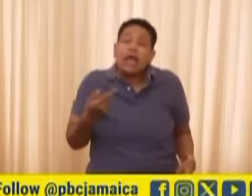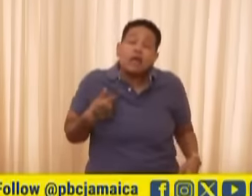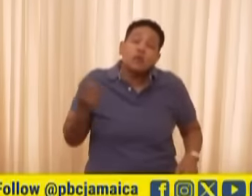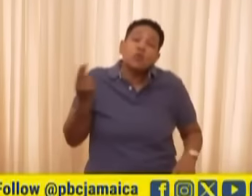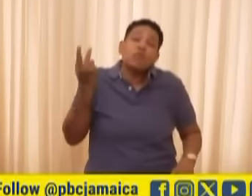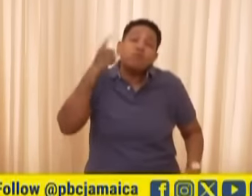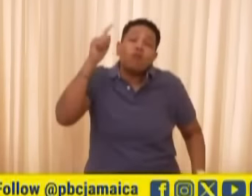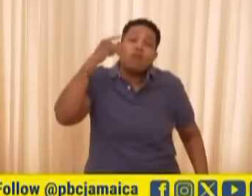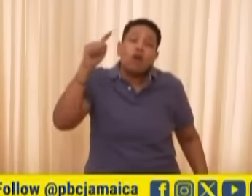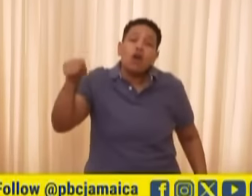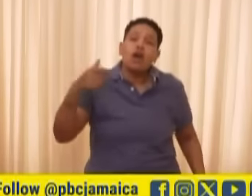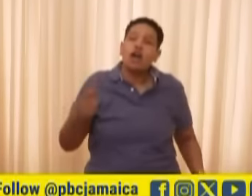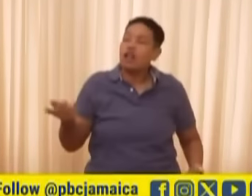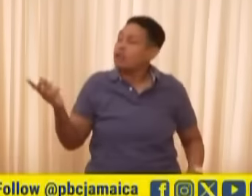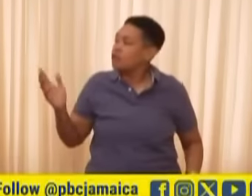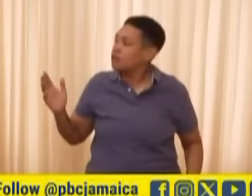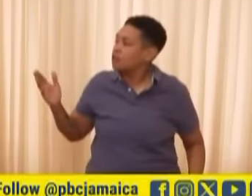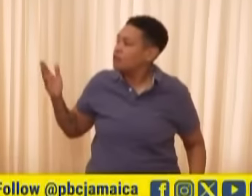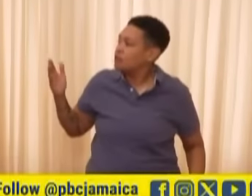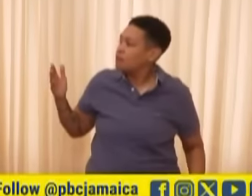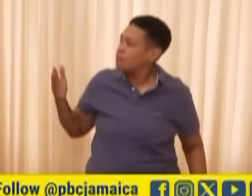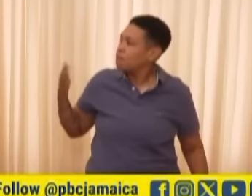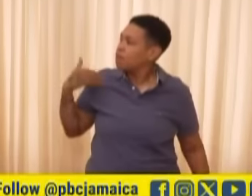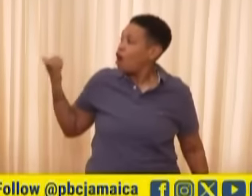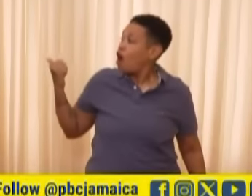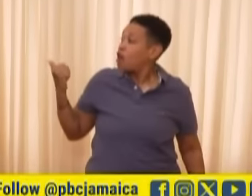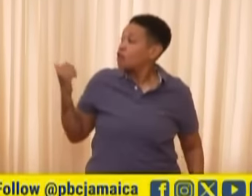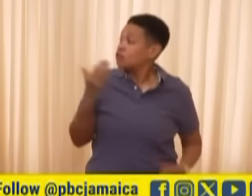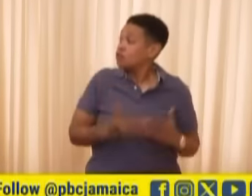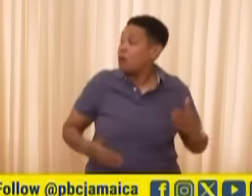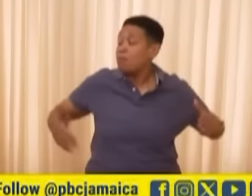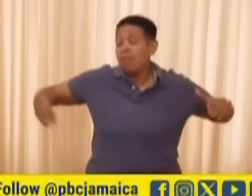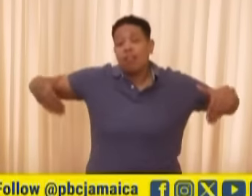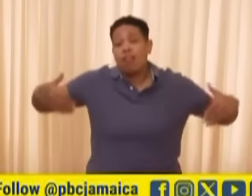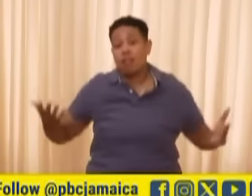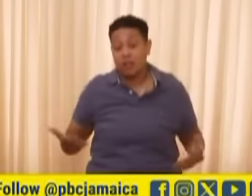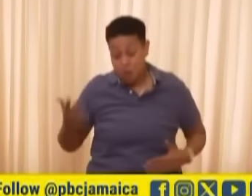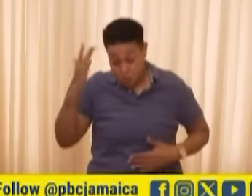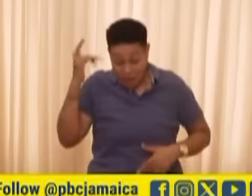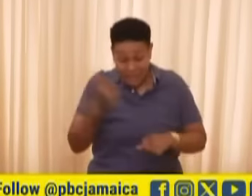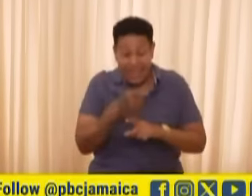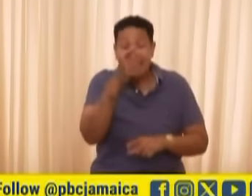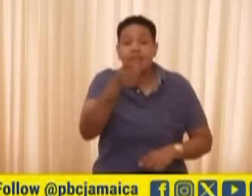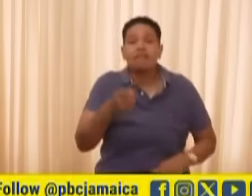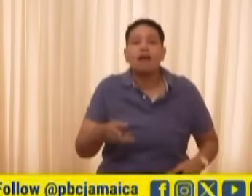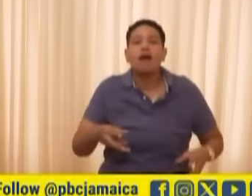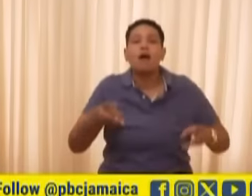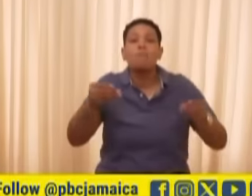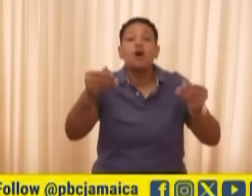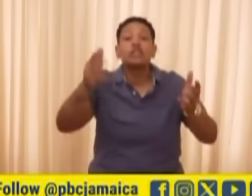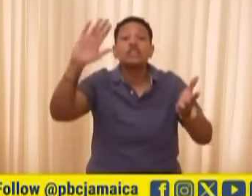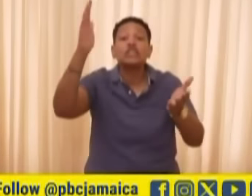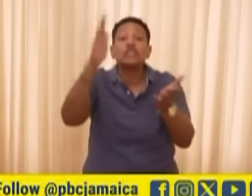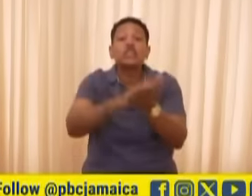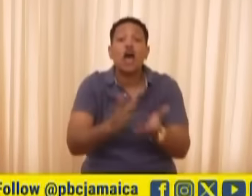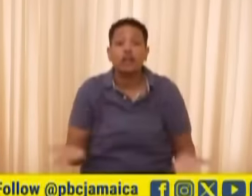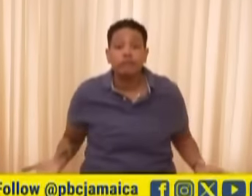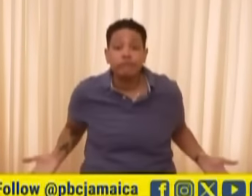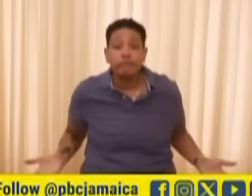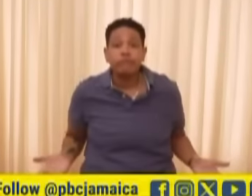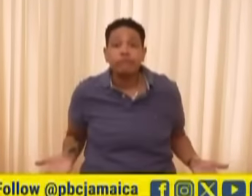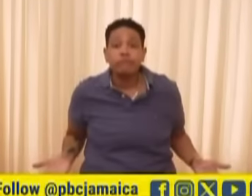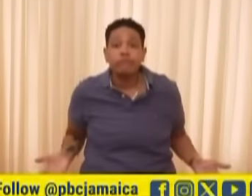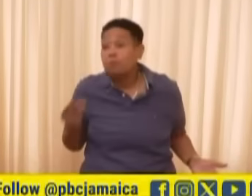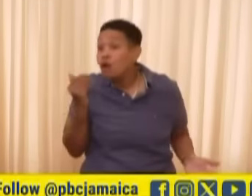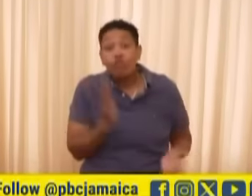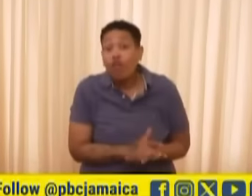to the call. Some have not, because they have exhausted the